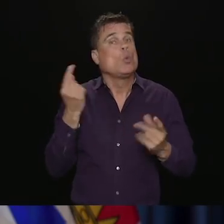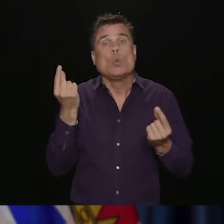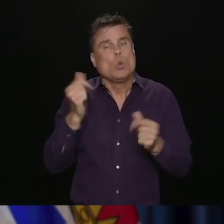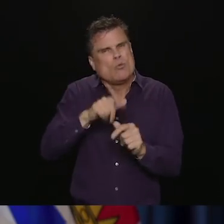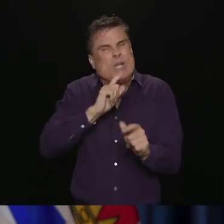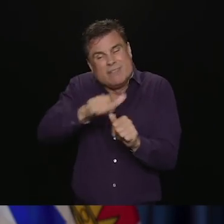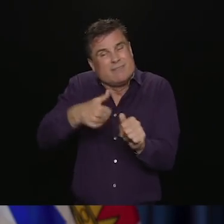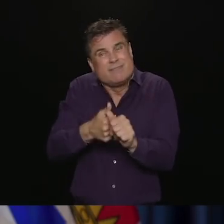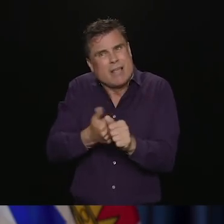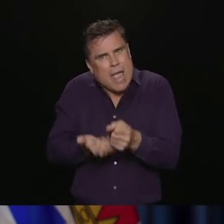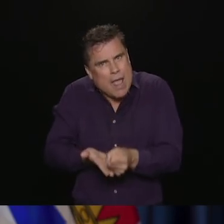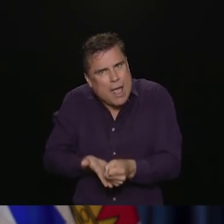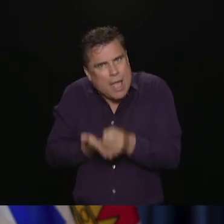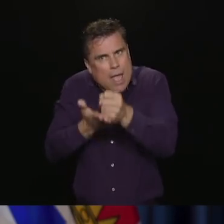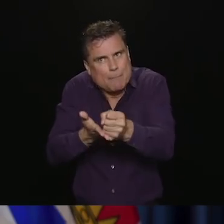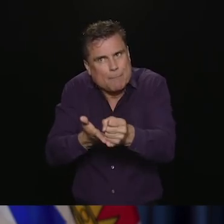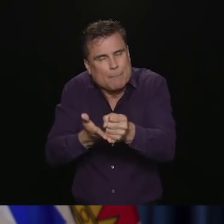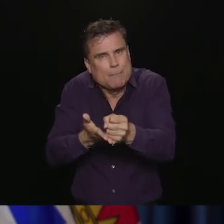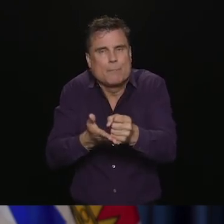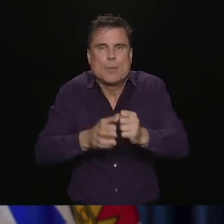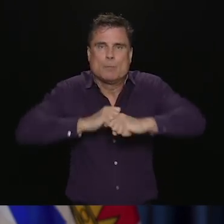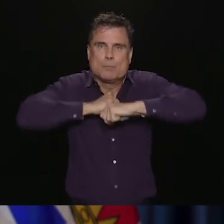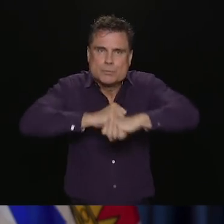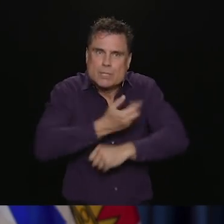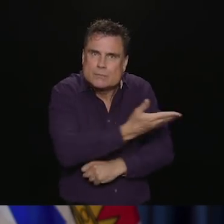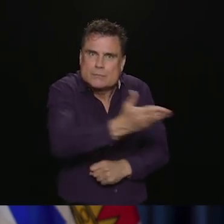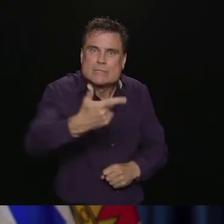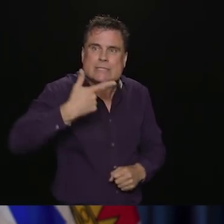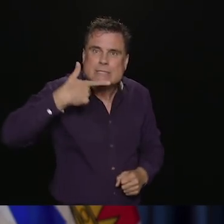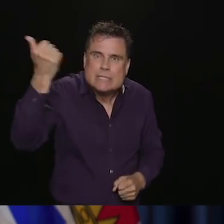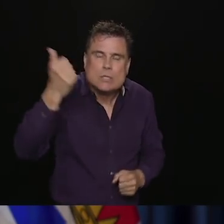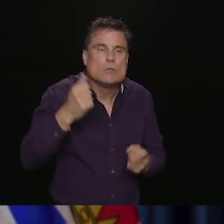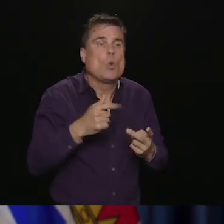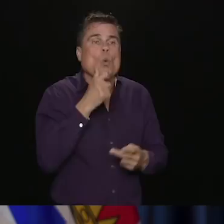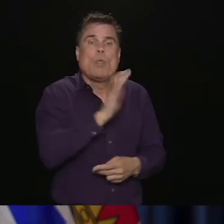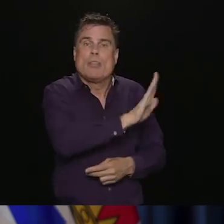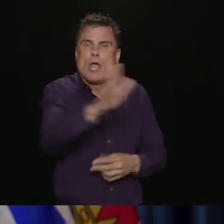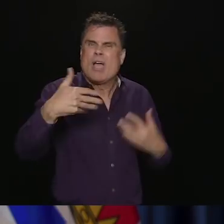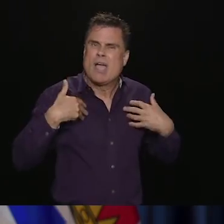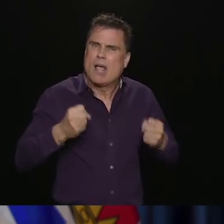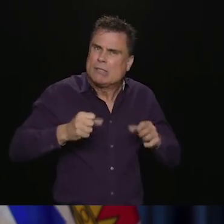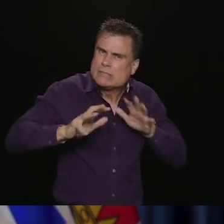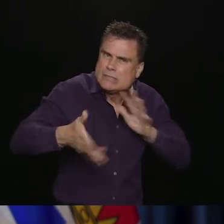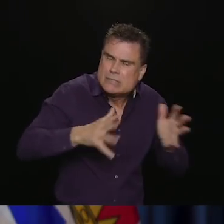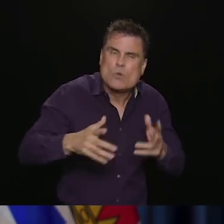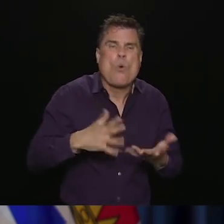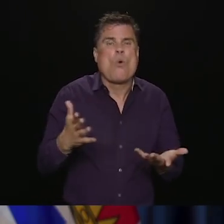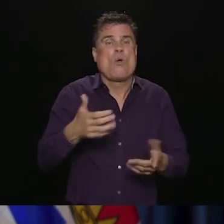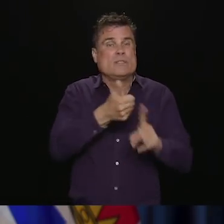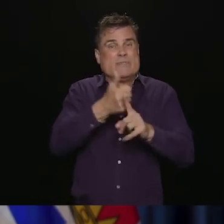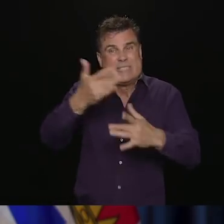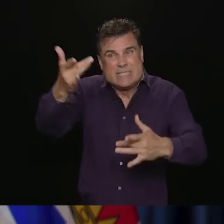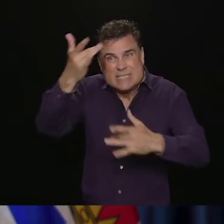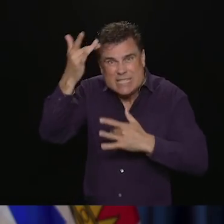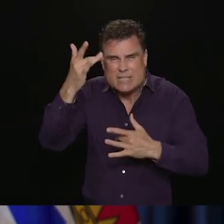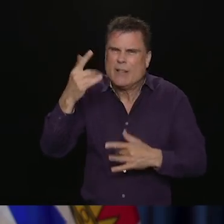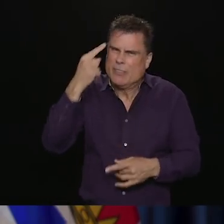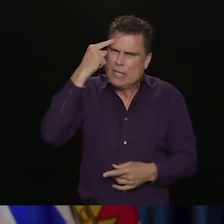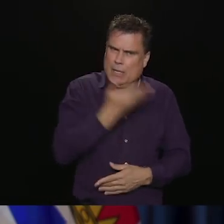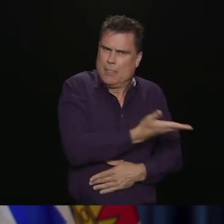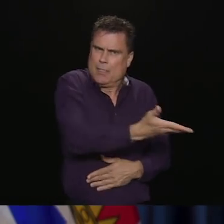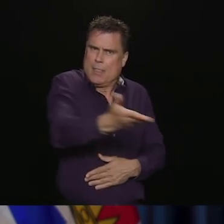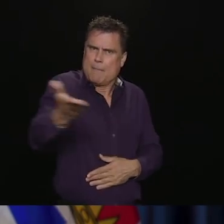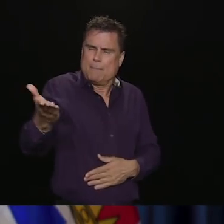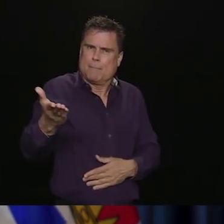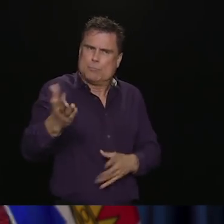making it less possible. So during this time when we're seeing an opening up, it is even more important to follow the rules that